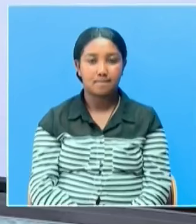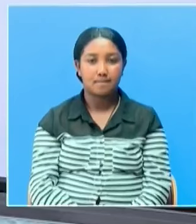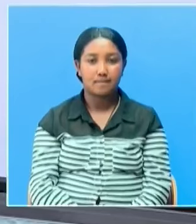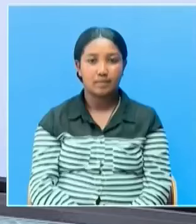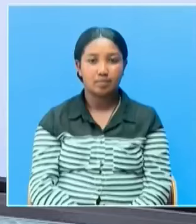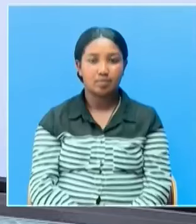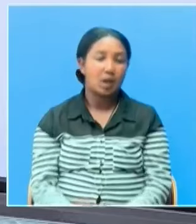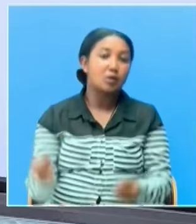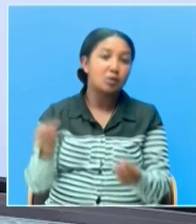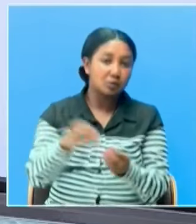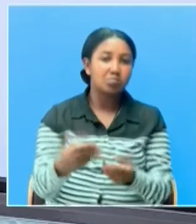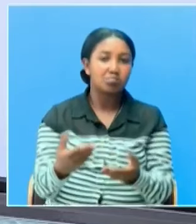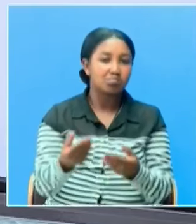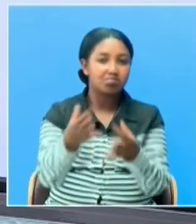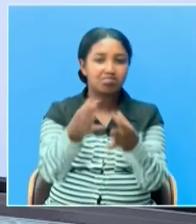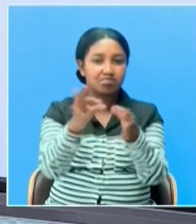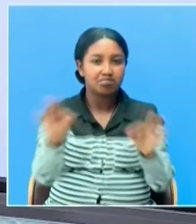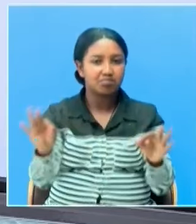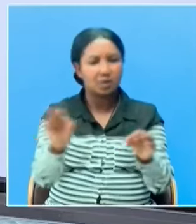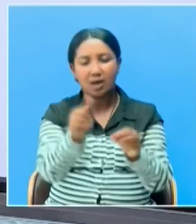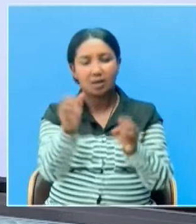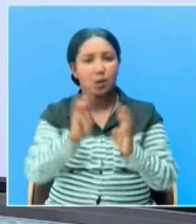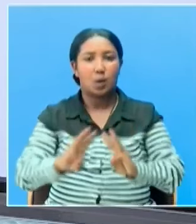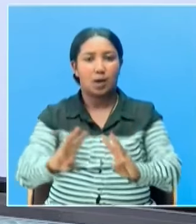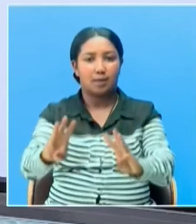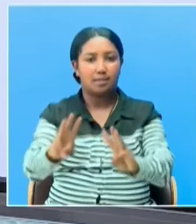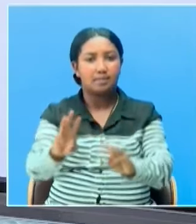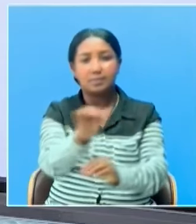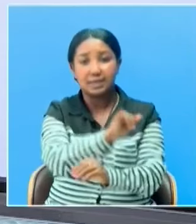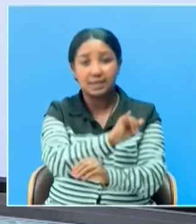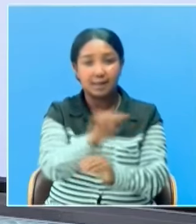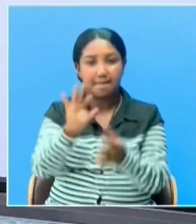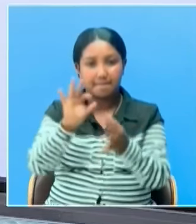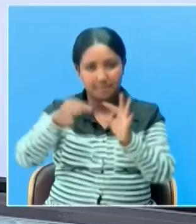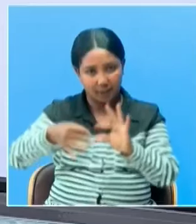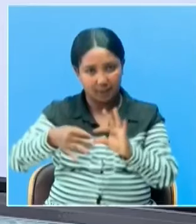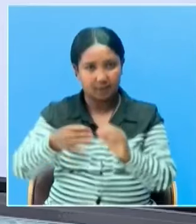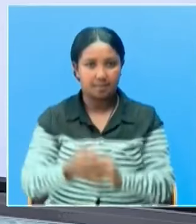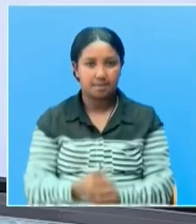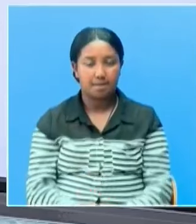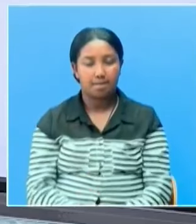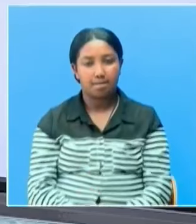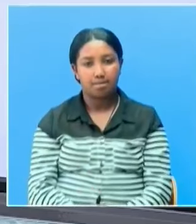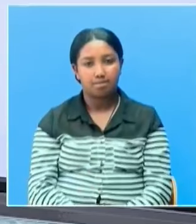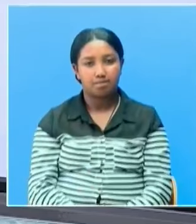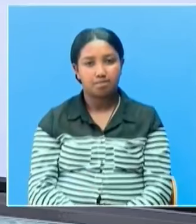And also we can write this sentence in another way, in the same meaning. When we start from